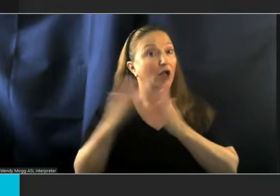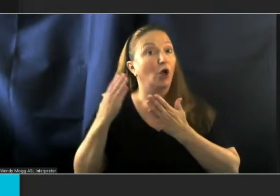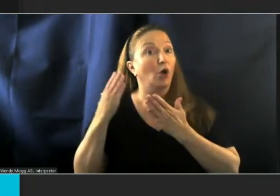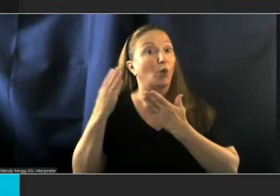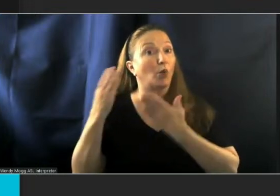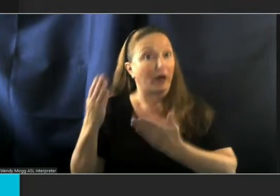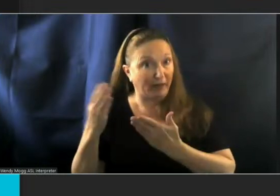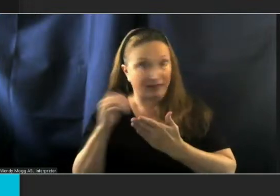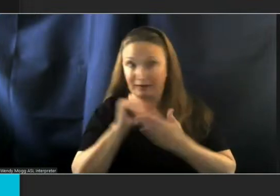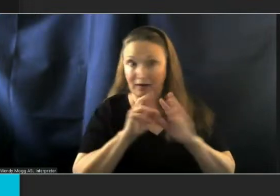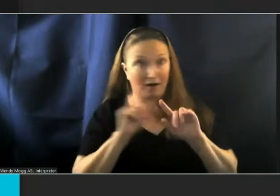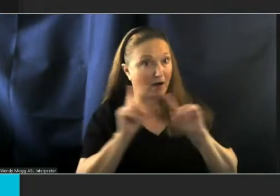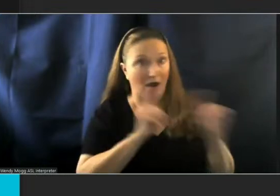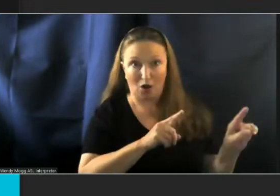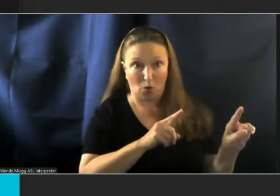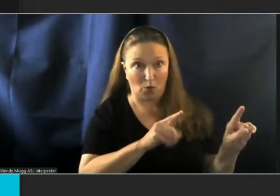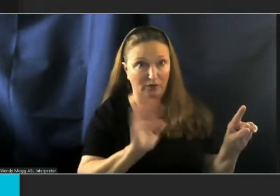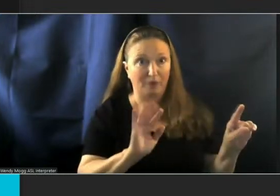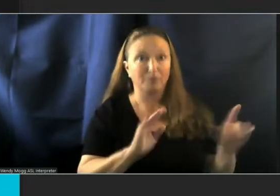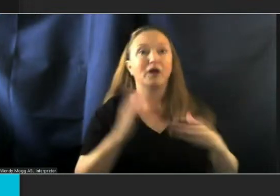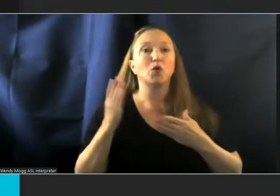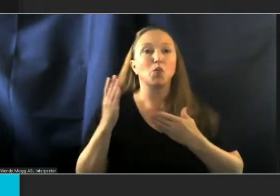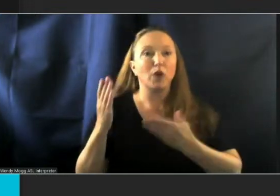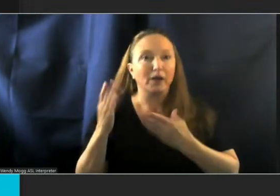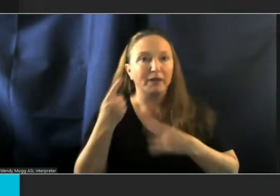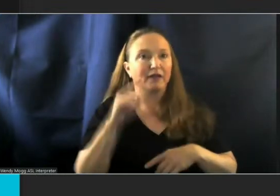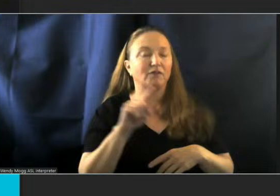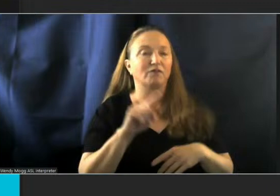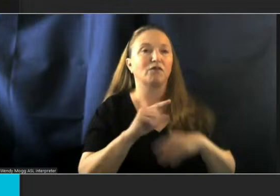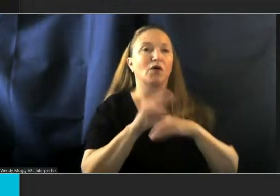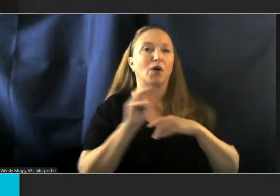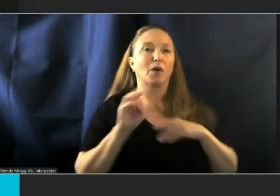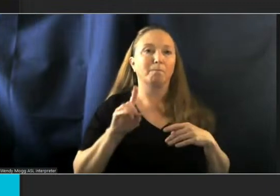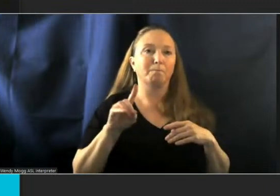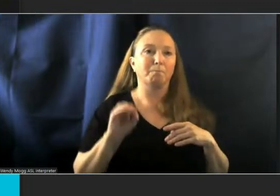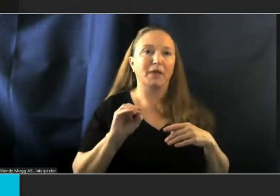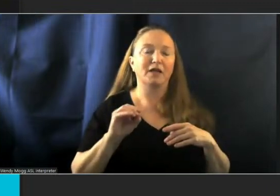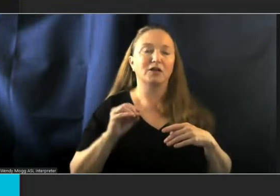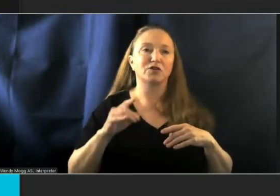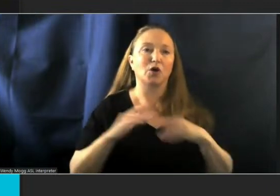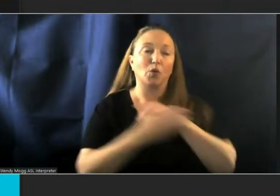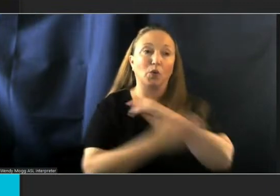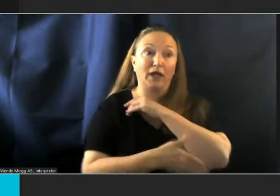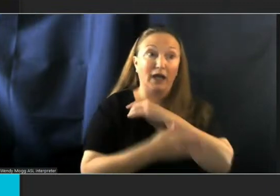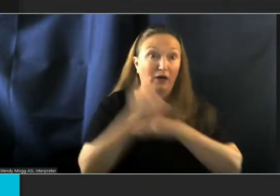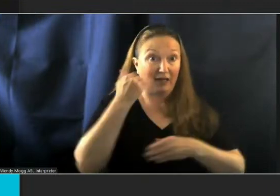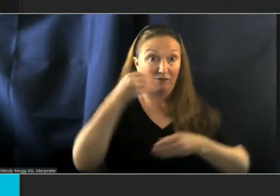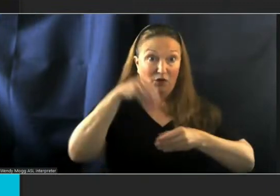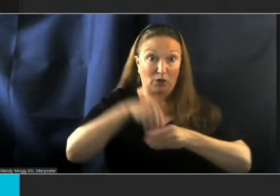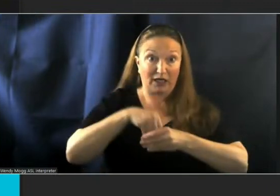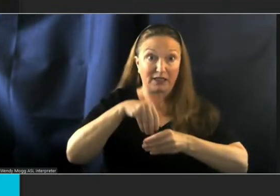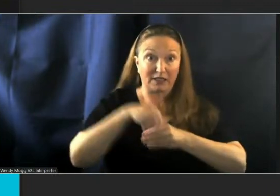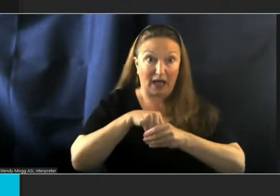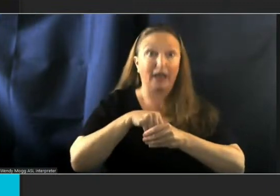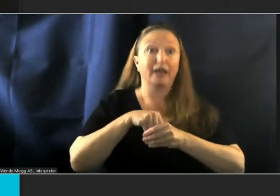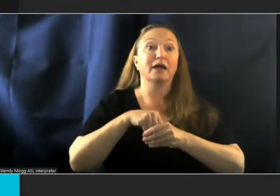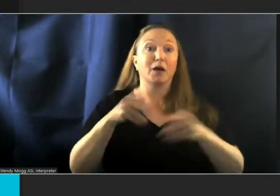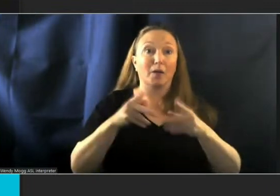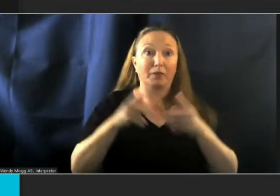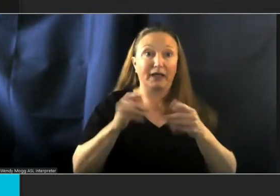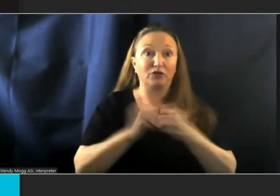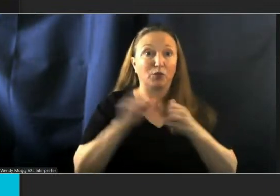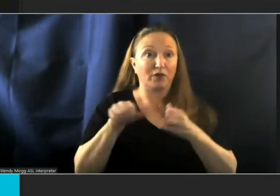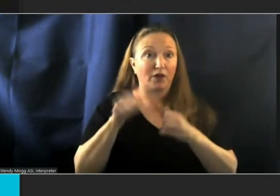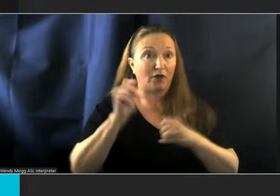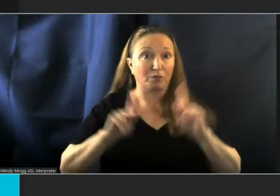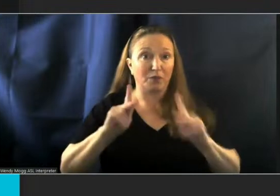ordering. What we're recommending for Mendocino County at this time is when you're inside in a public place, you wear a mask. The